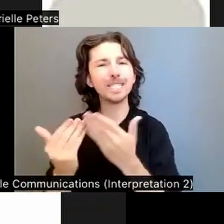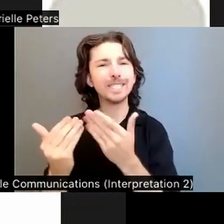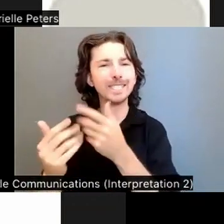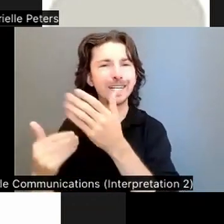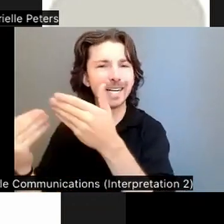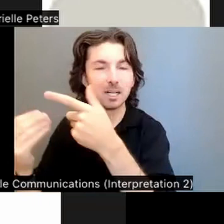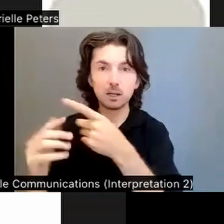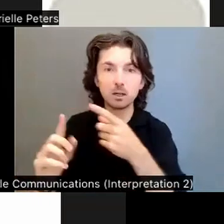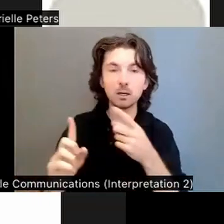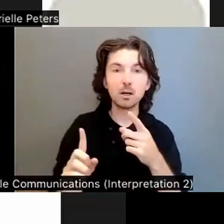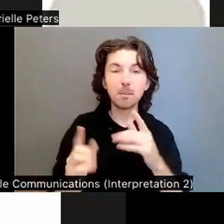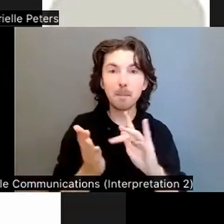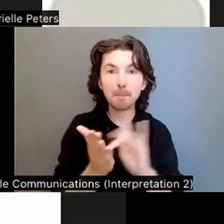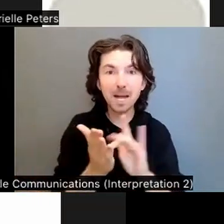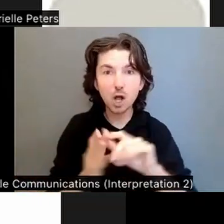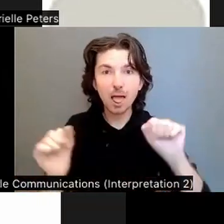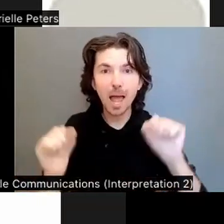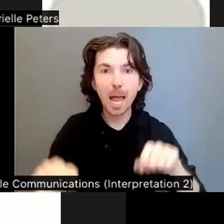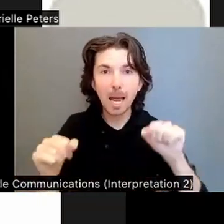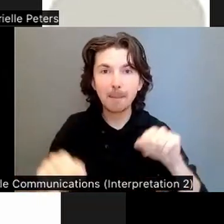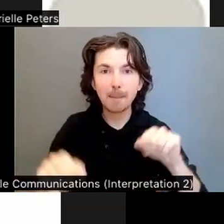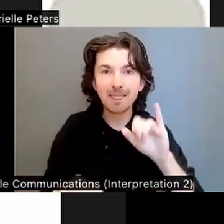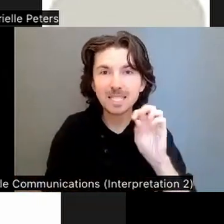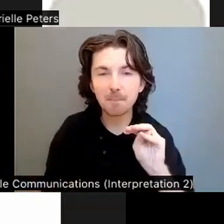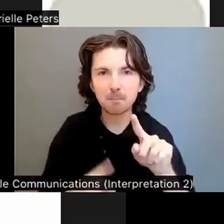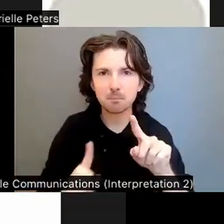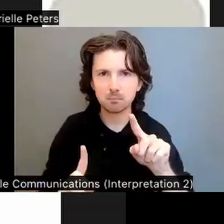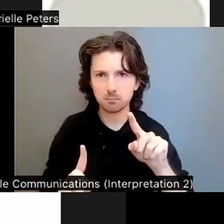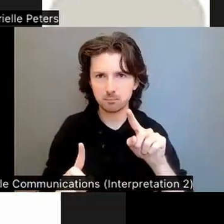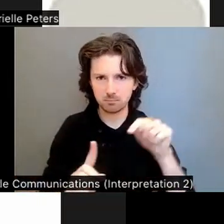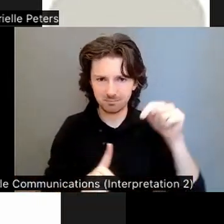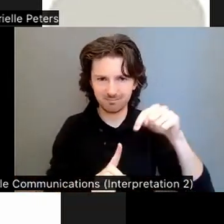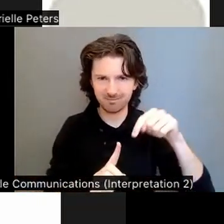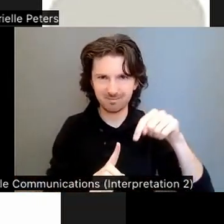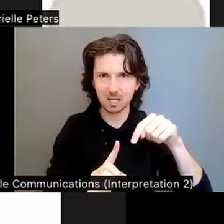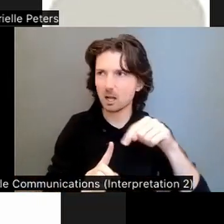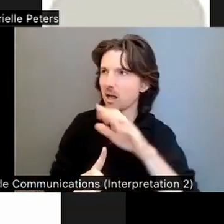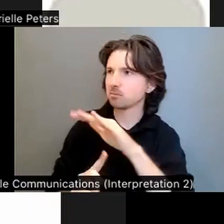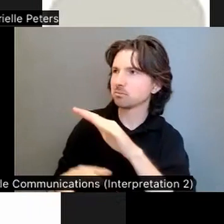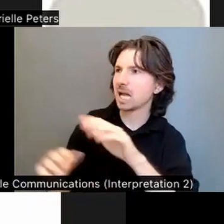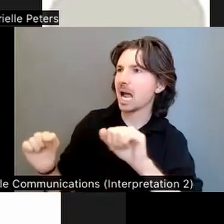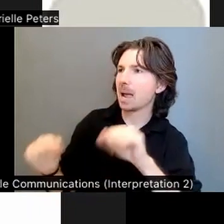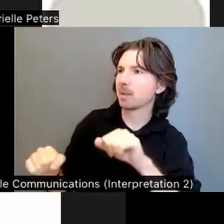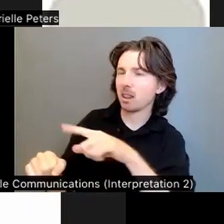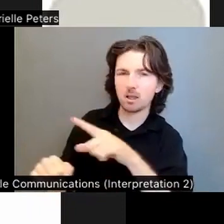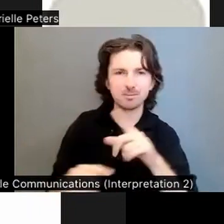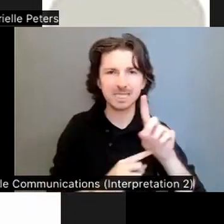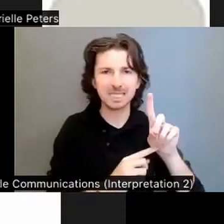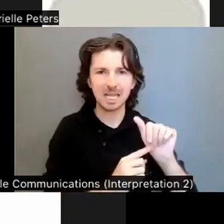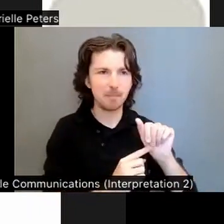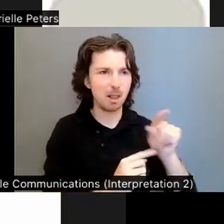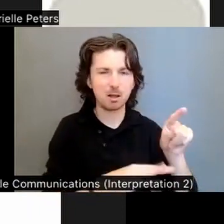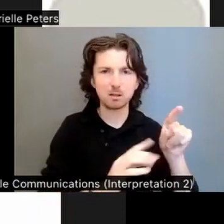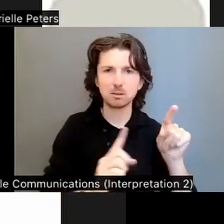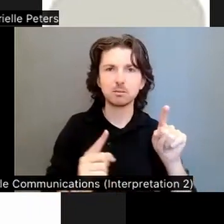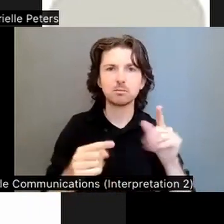medical ableism have in making MAID available to disabled people acceptable to the general public? And I